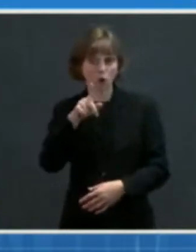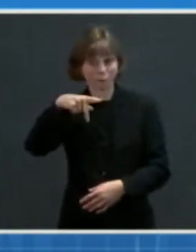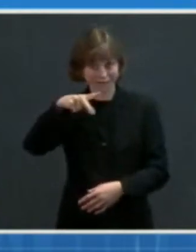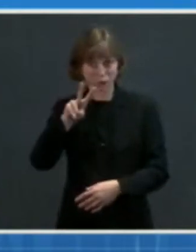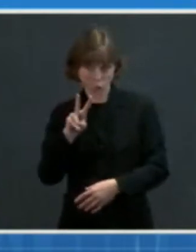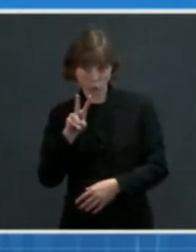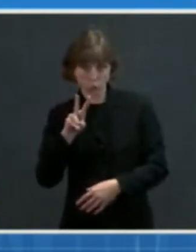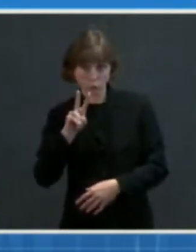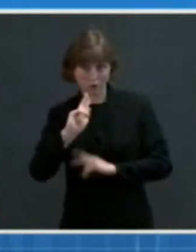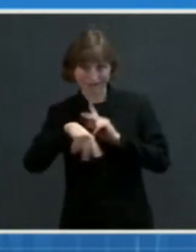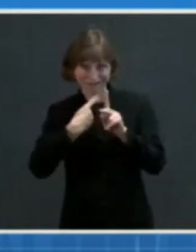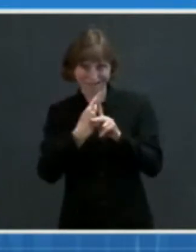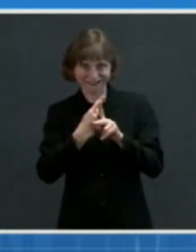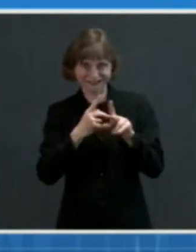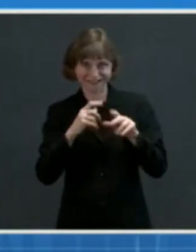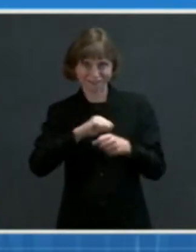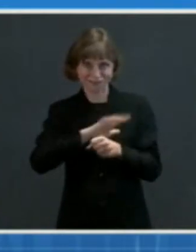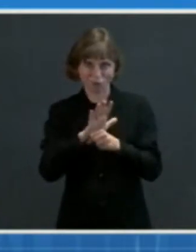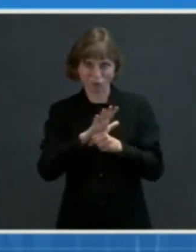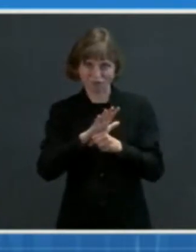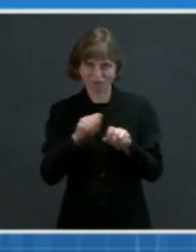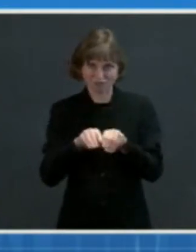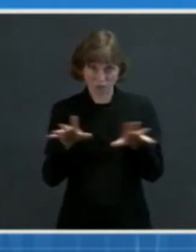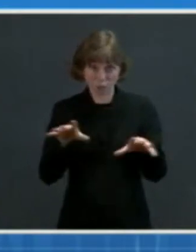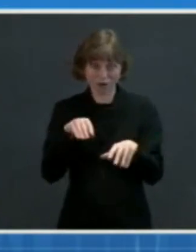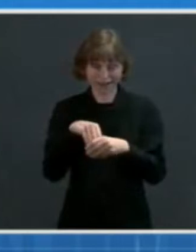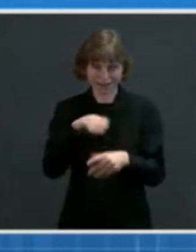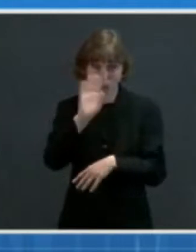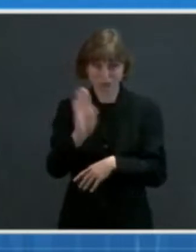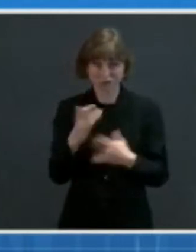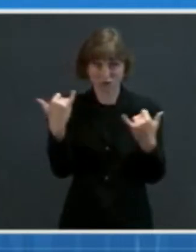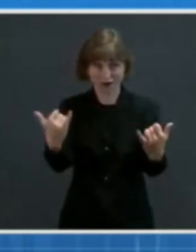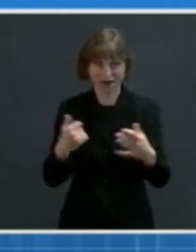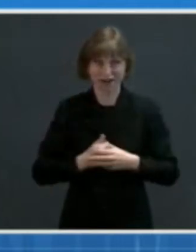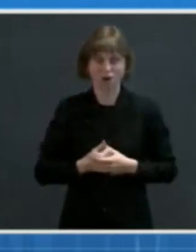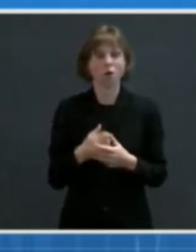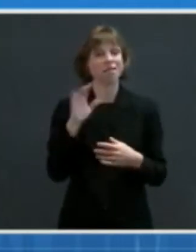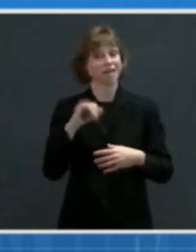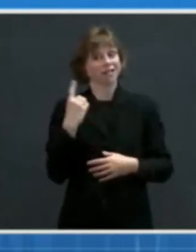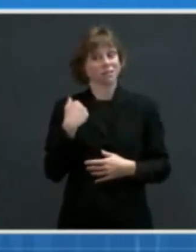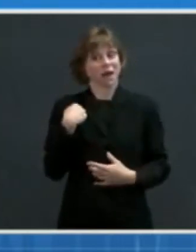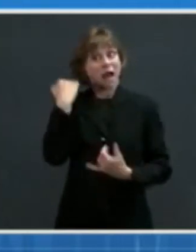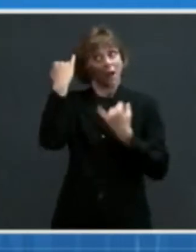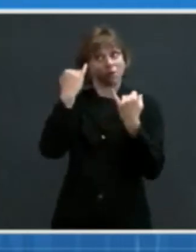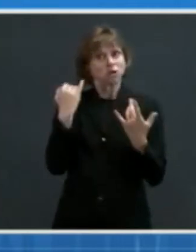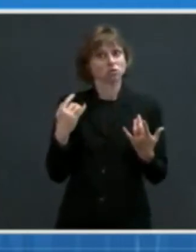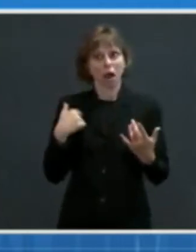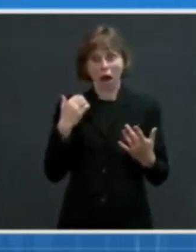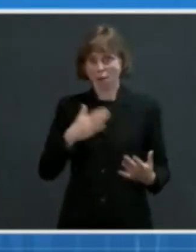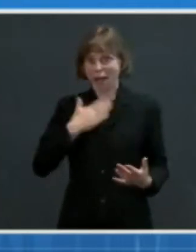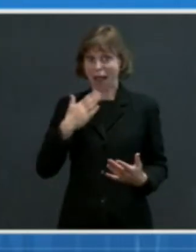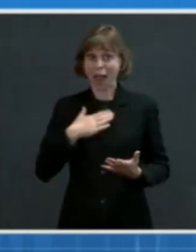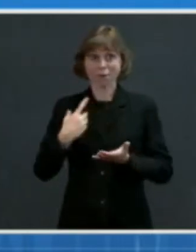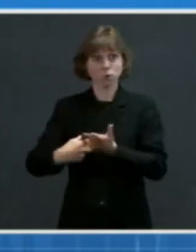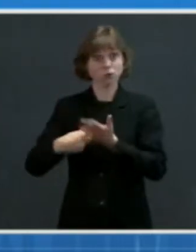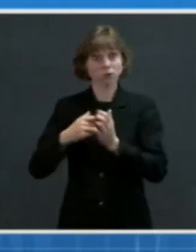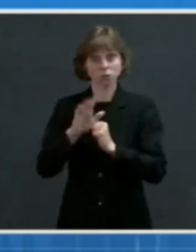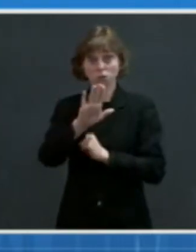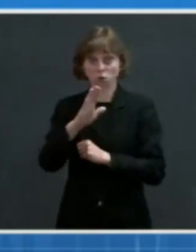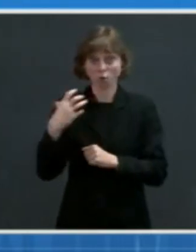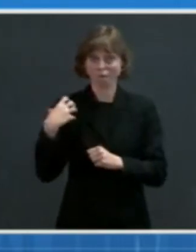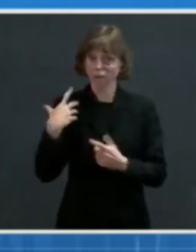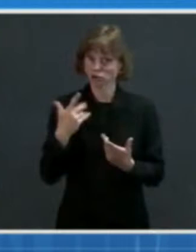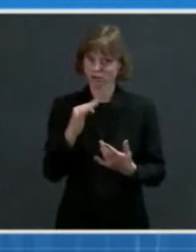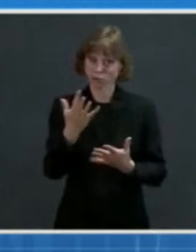in Brazil. So that's something that that I would imagine, and I'd be happy to be discussing this with your officials if you'd like to